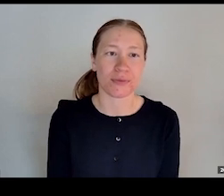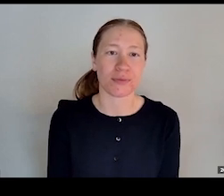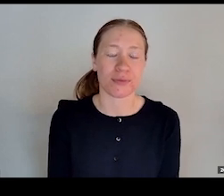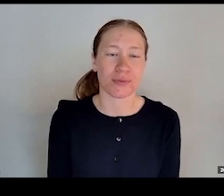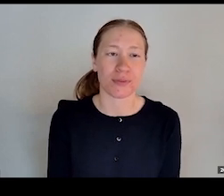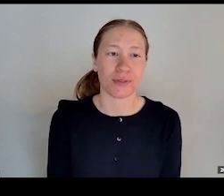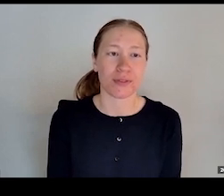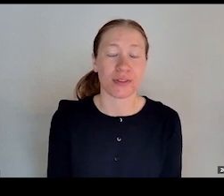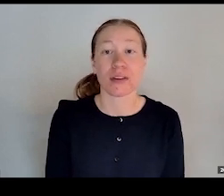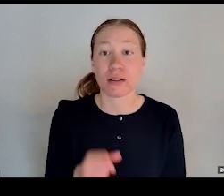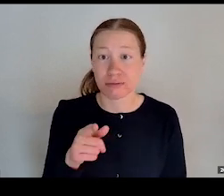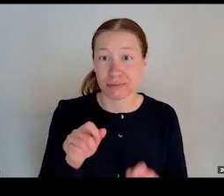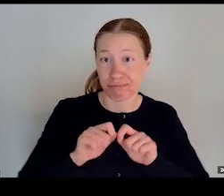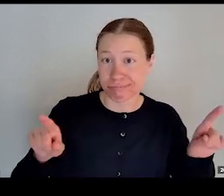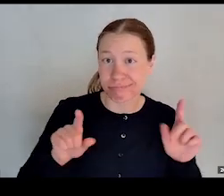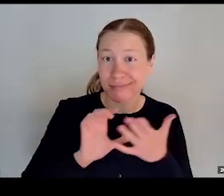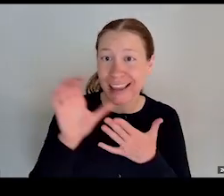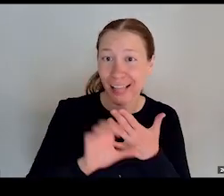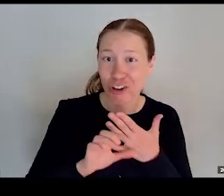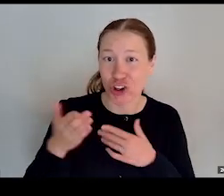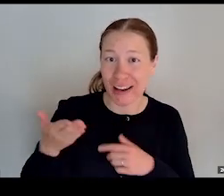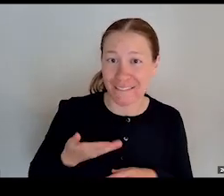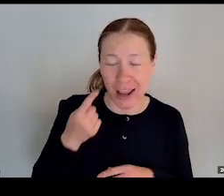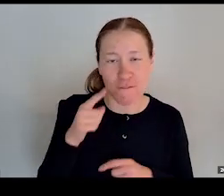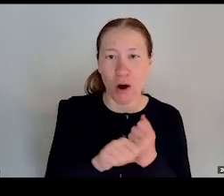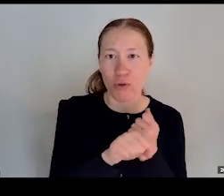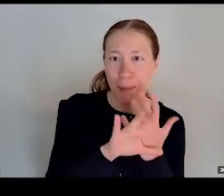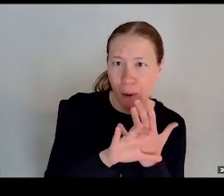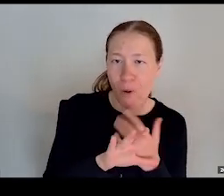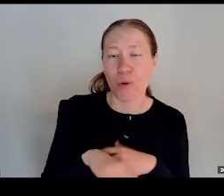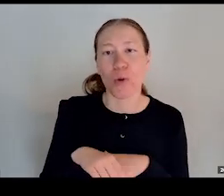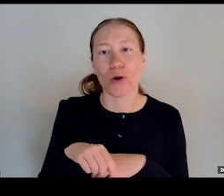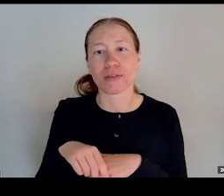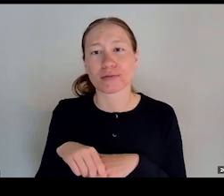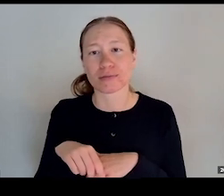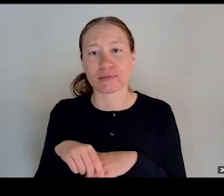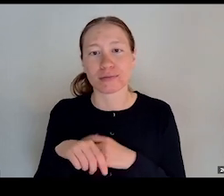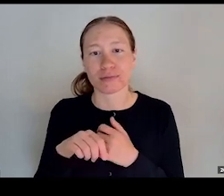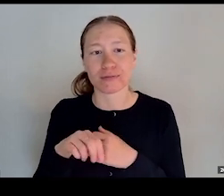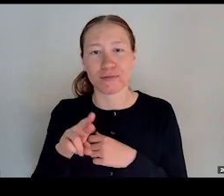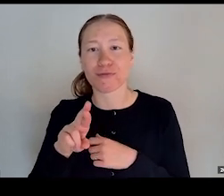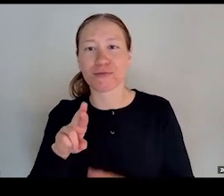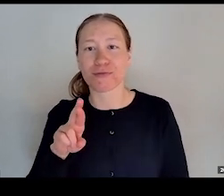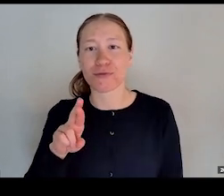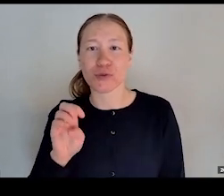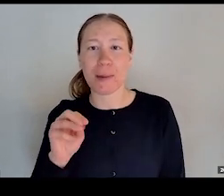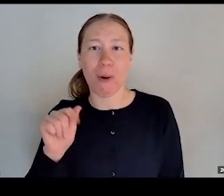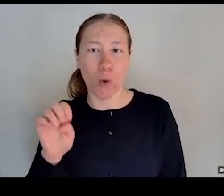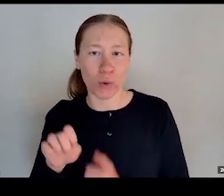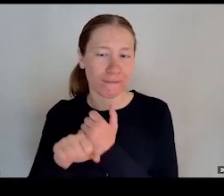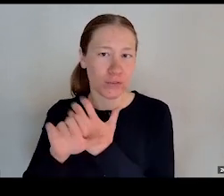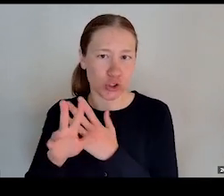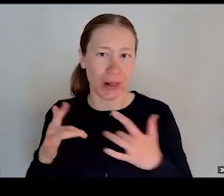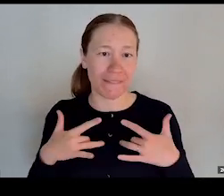So if you're sending out calendar invitations for a remote or virtual event, you want to make sure that you're including the following information for